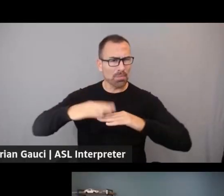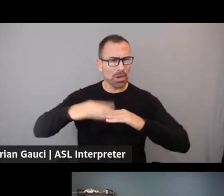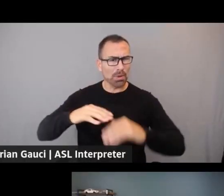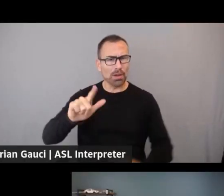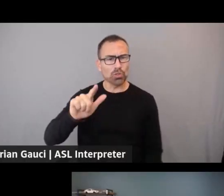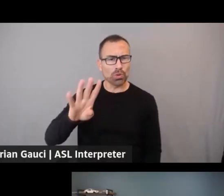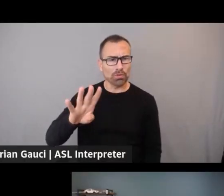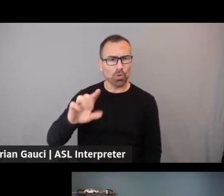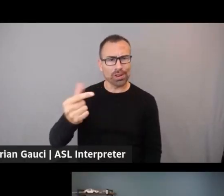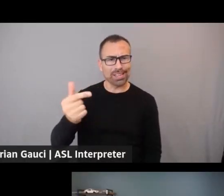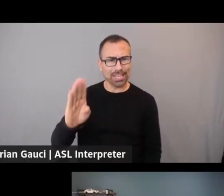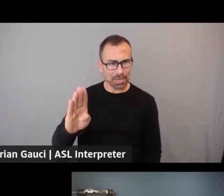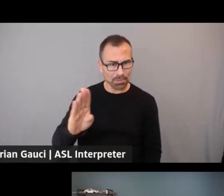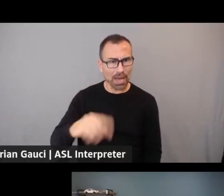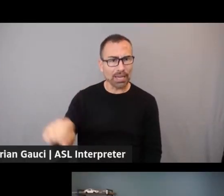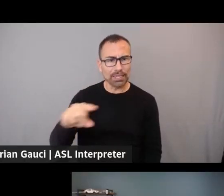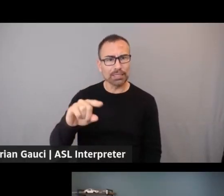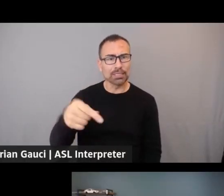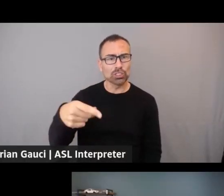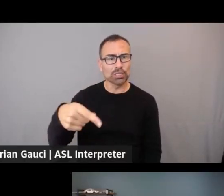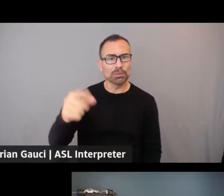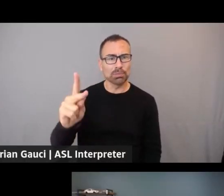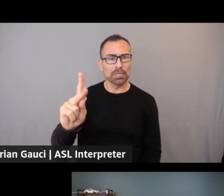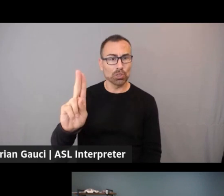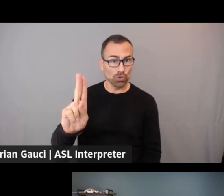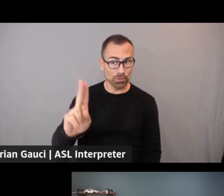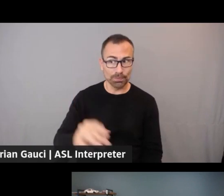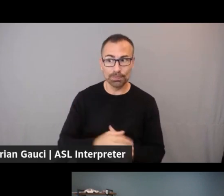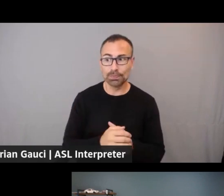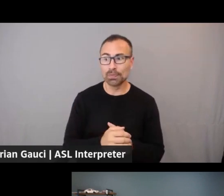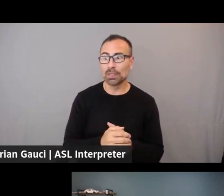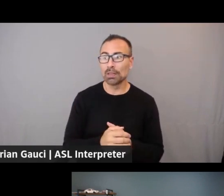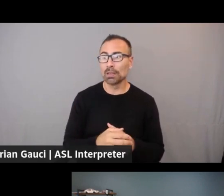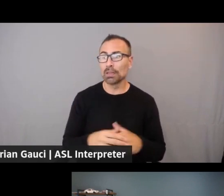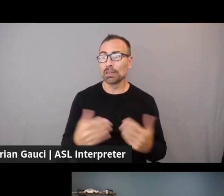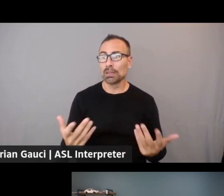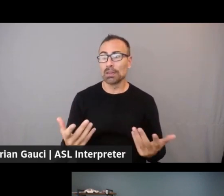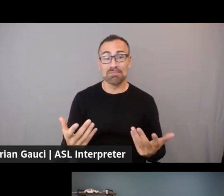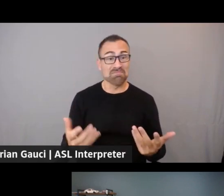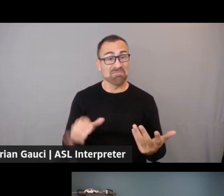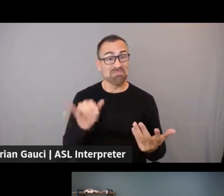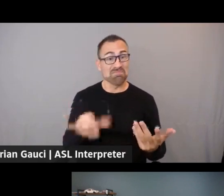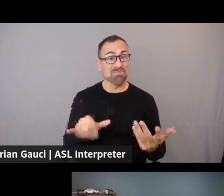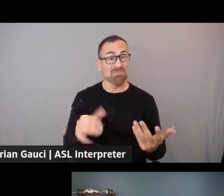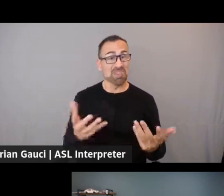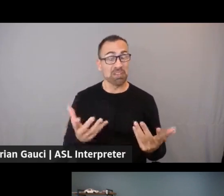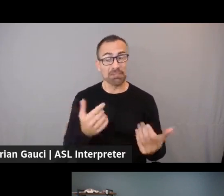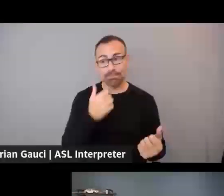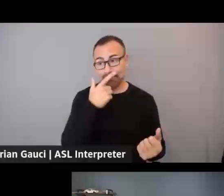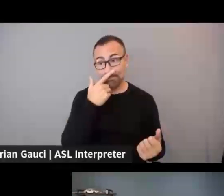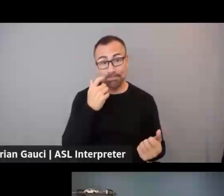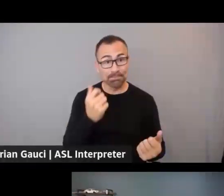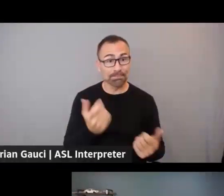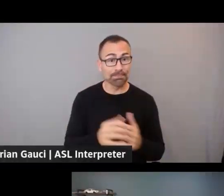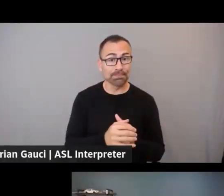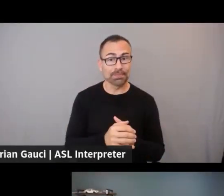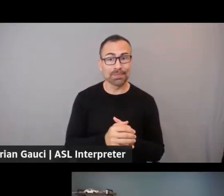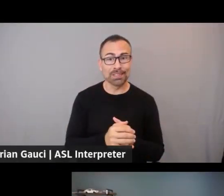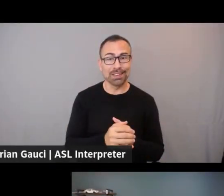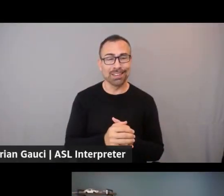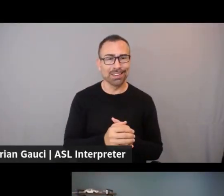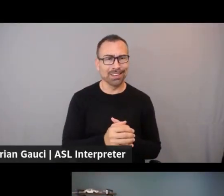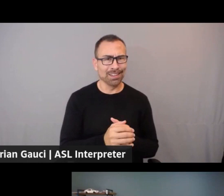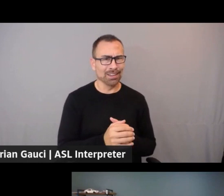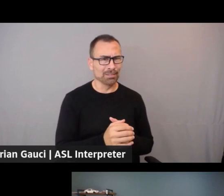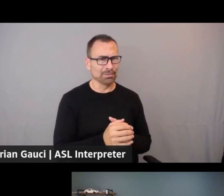gigabyte A10 GPU. So that's these are really big numbers